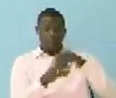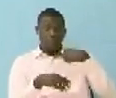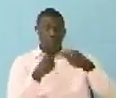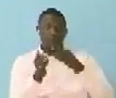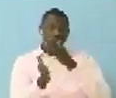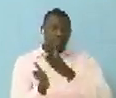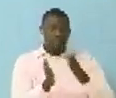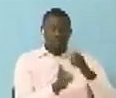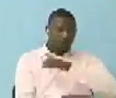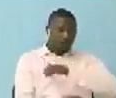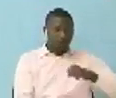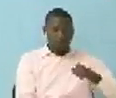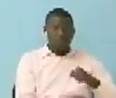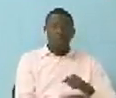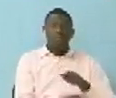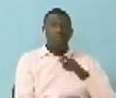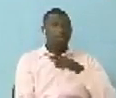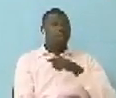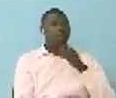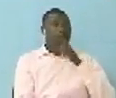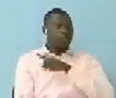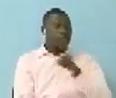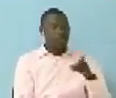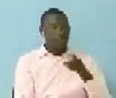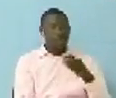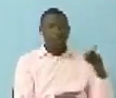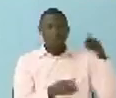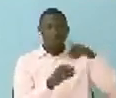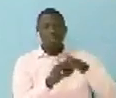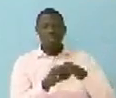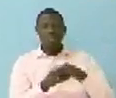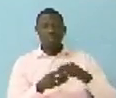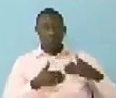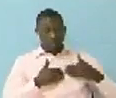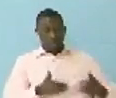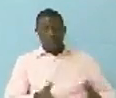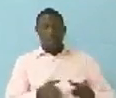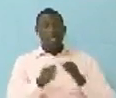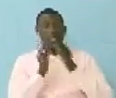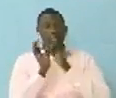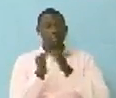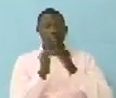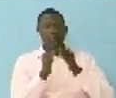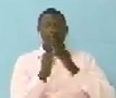they confess freely before the panel